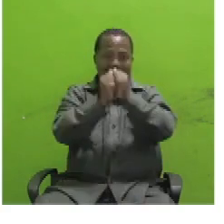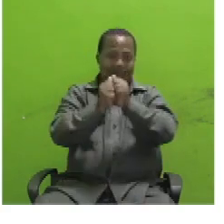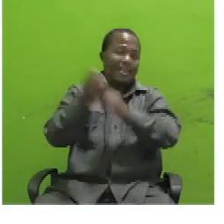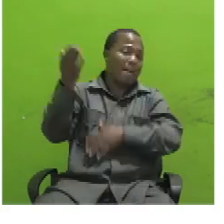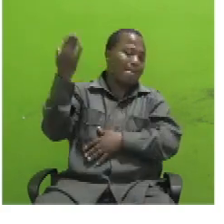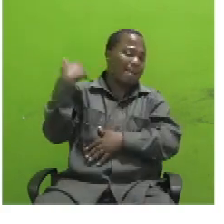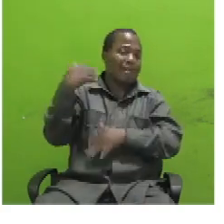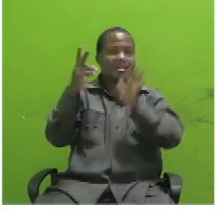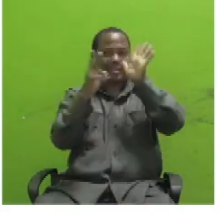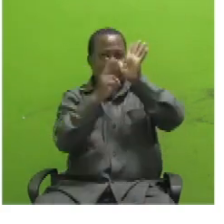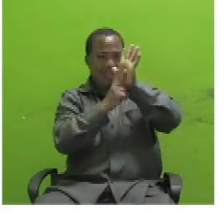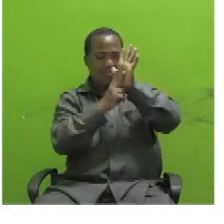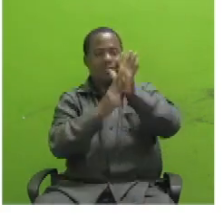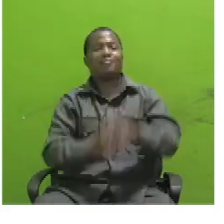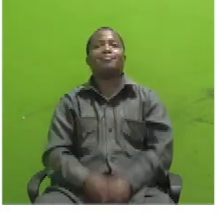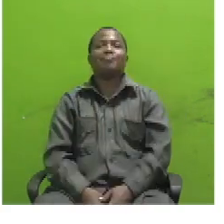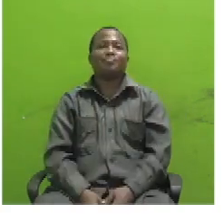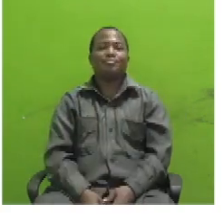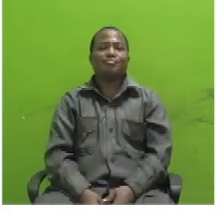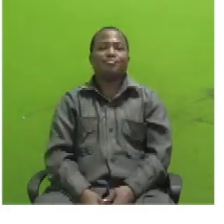past 7.